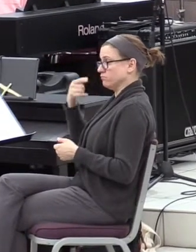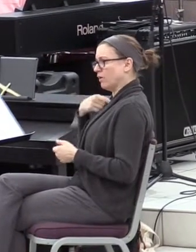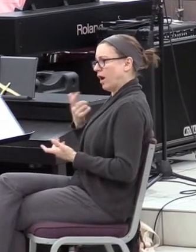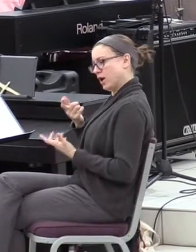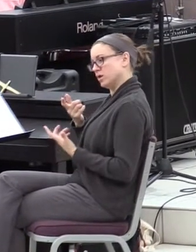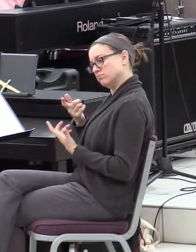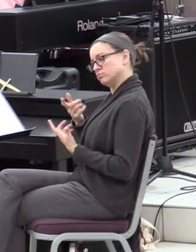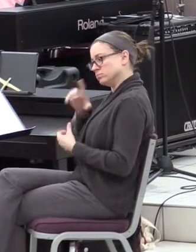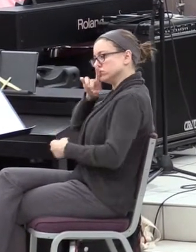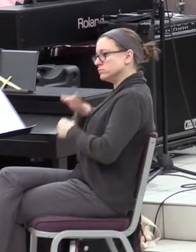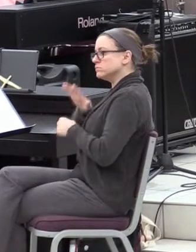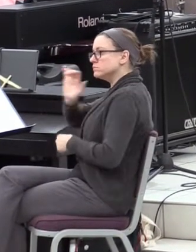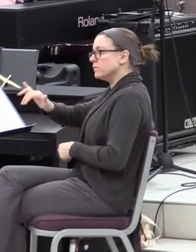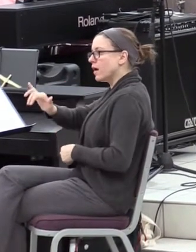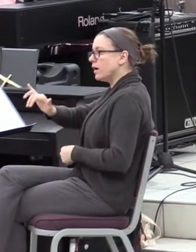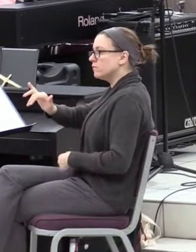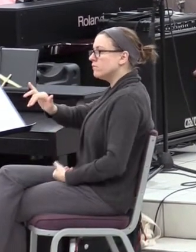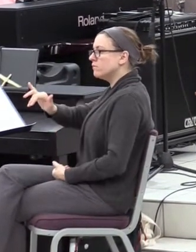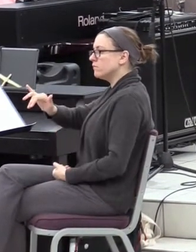that,